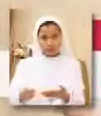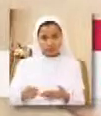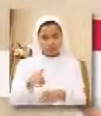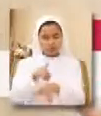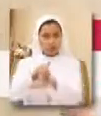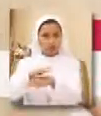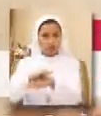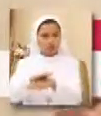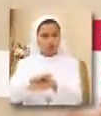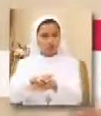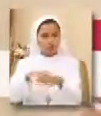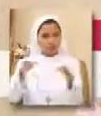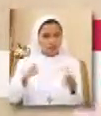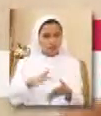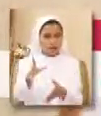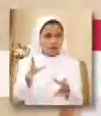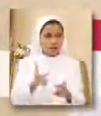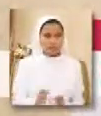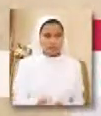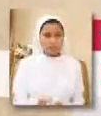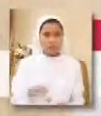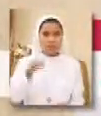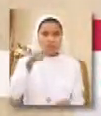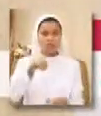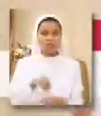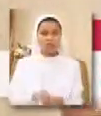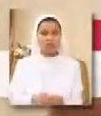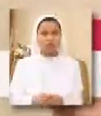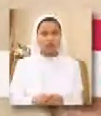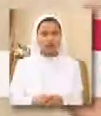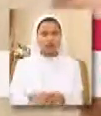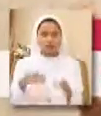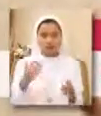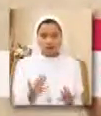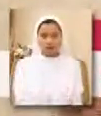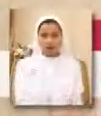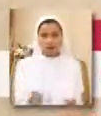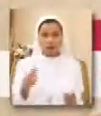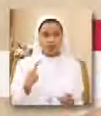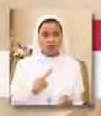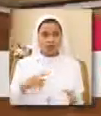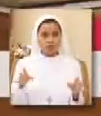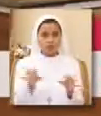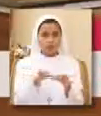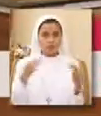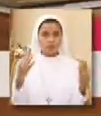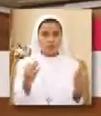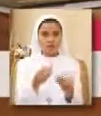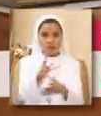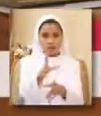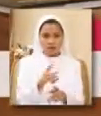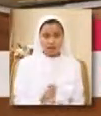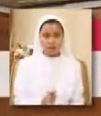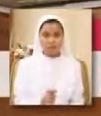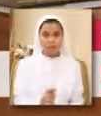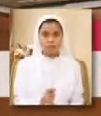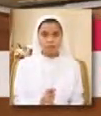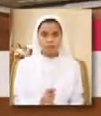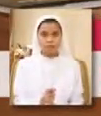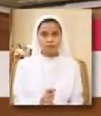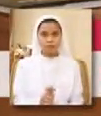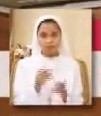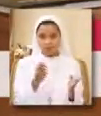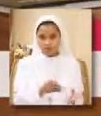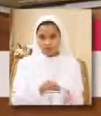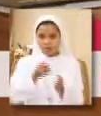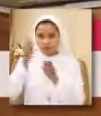orphans? Australia, abandoned. They have to be abandoned in order to be adopted. I mean they're